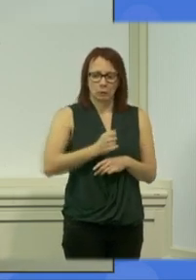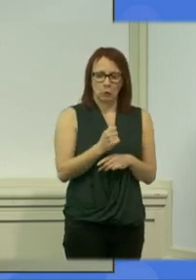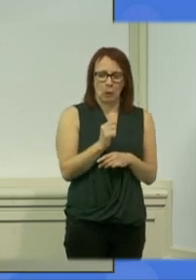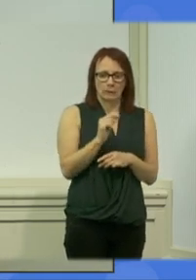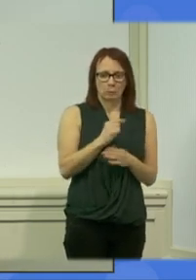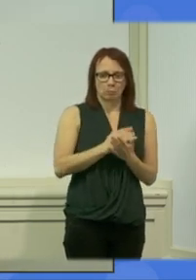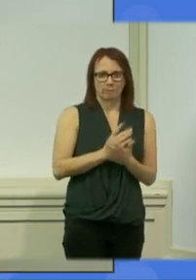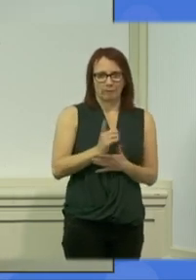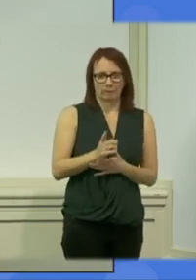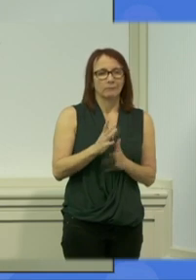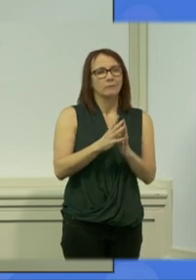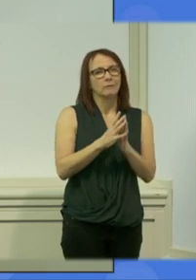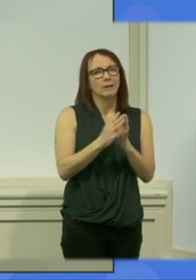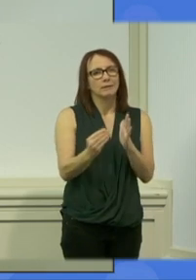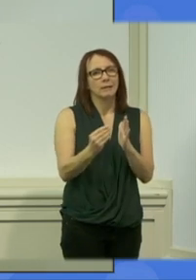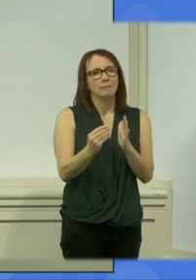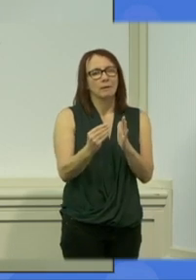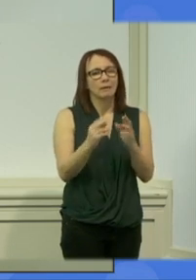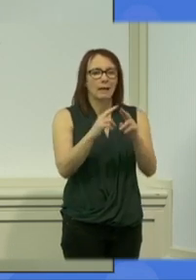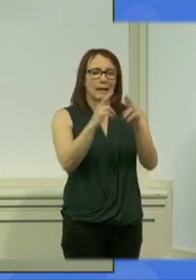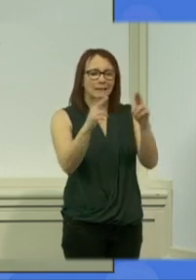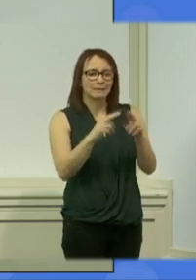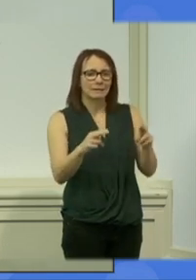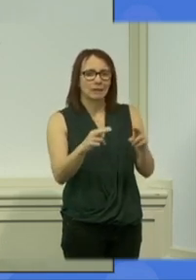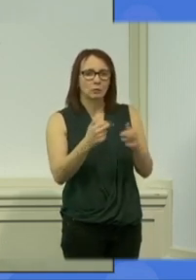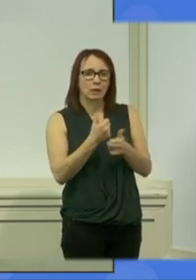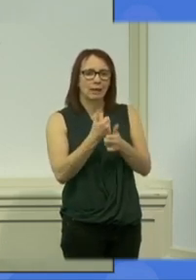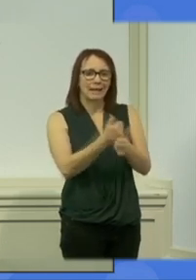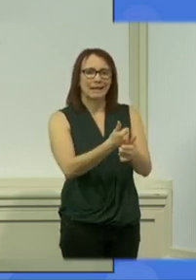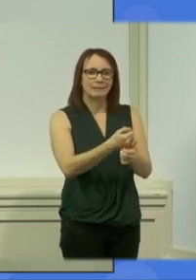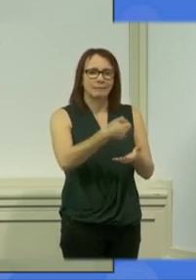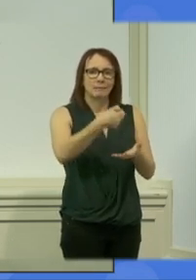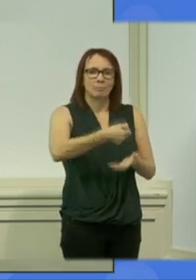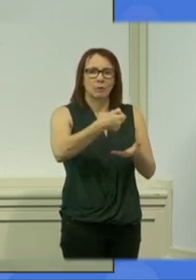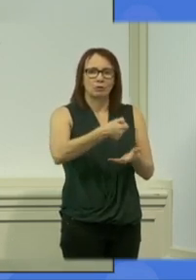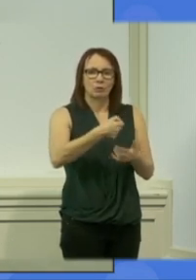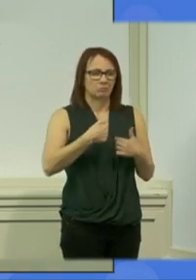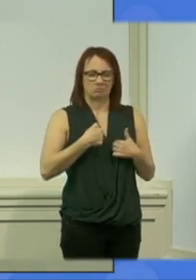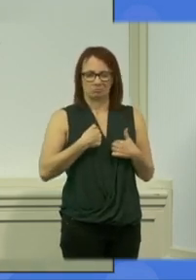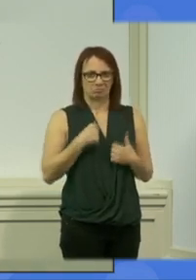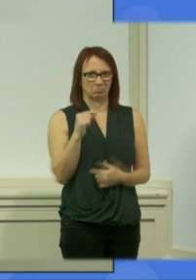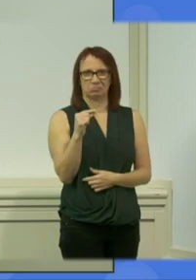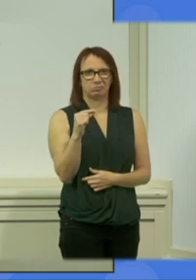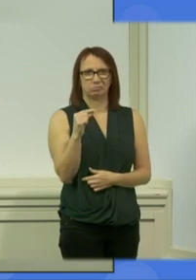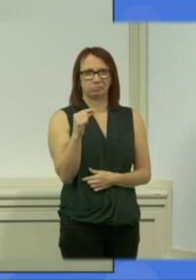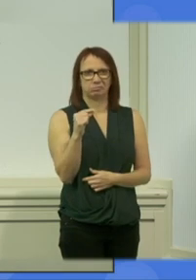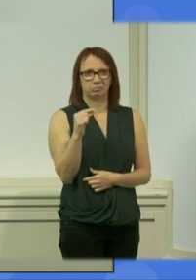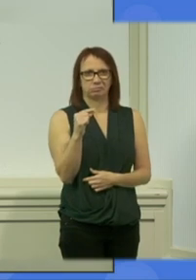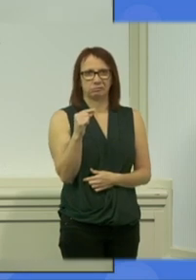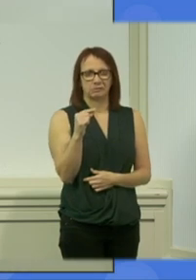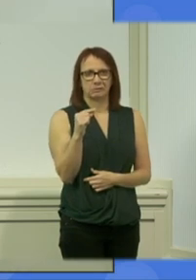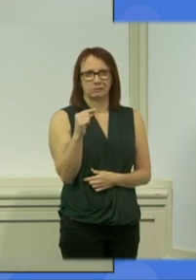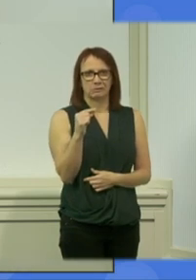our own, for example, international aid budget. Well, Scotland doesn't have a significant international aid